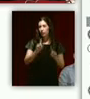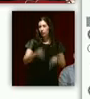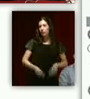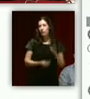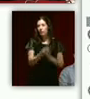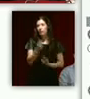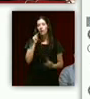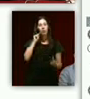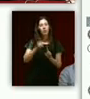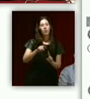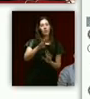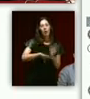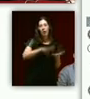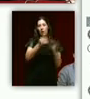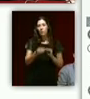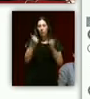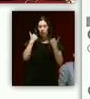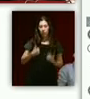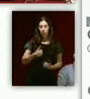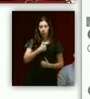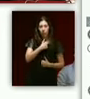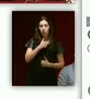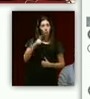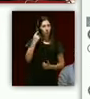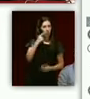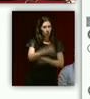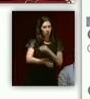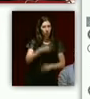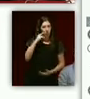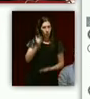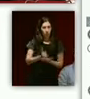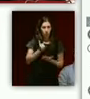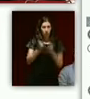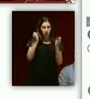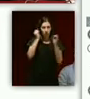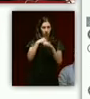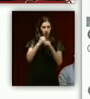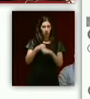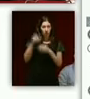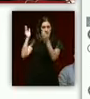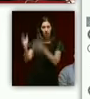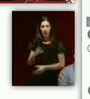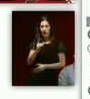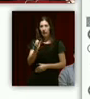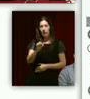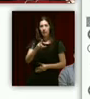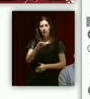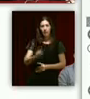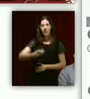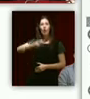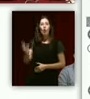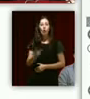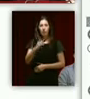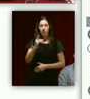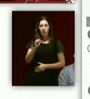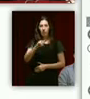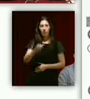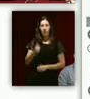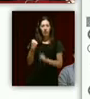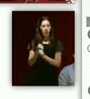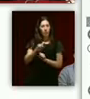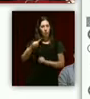bidirectional. And also it needs to be adapted. And what do? We tested it. Please, first of all, in the lab. Here I have David